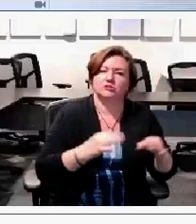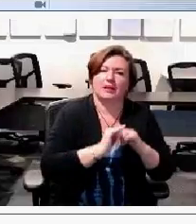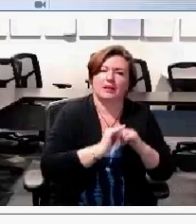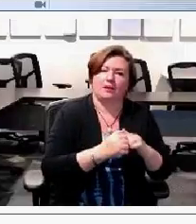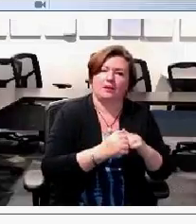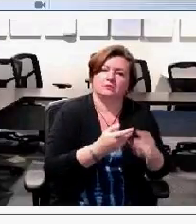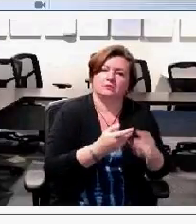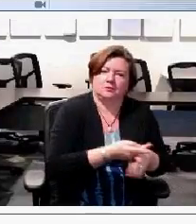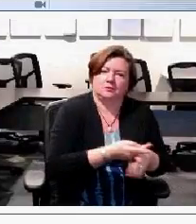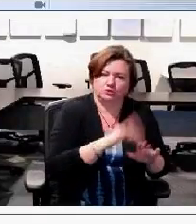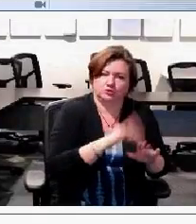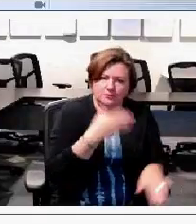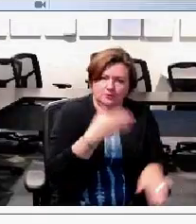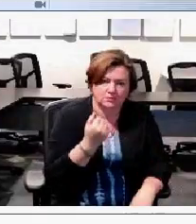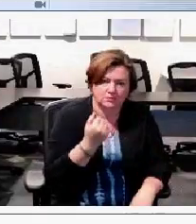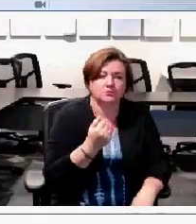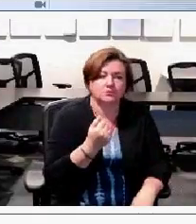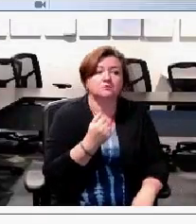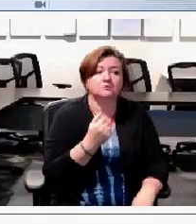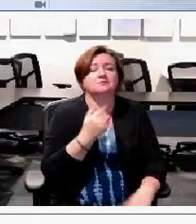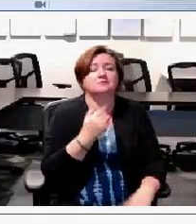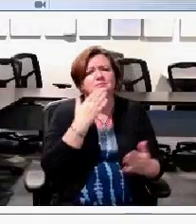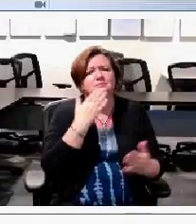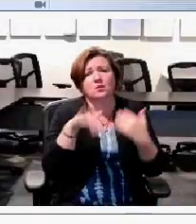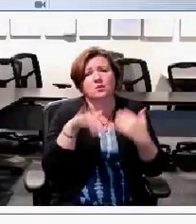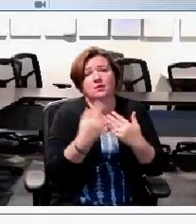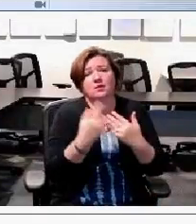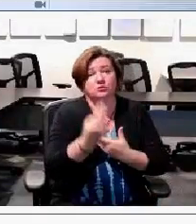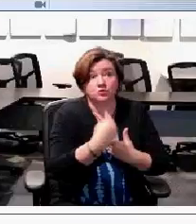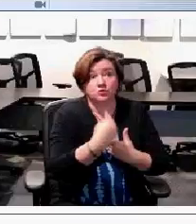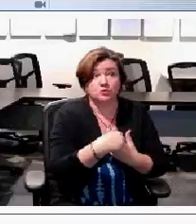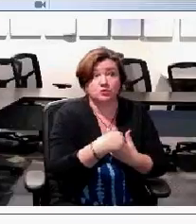And I want to thank everybody for joining us. If you could,